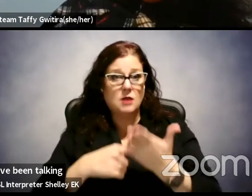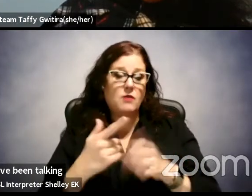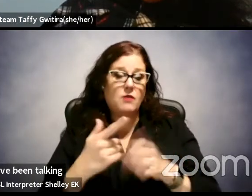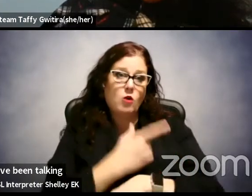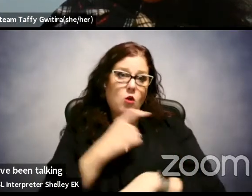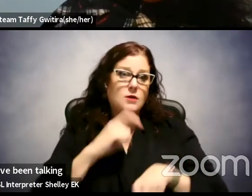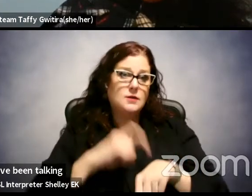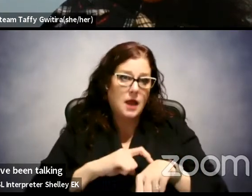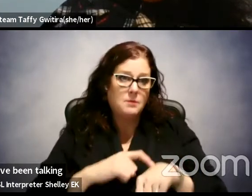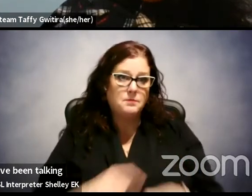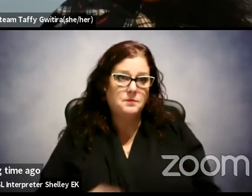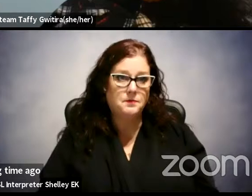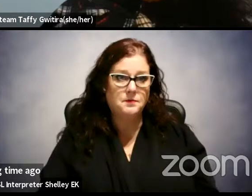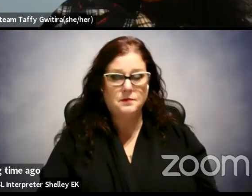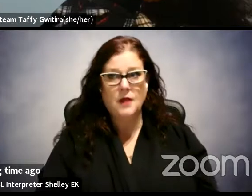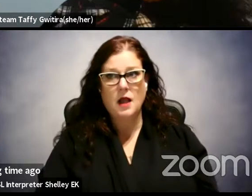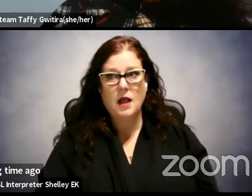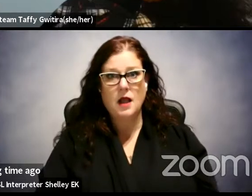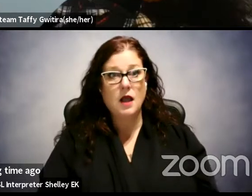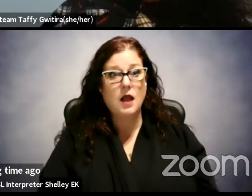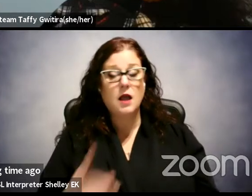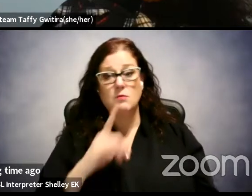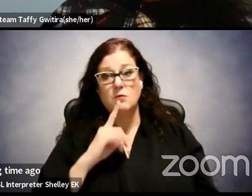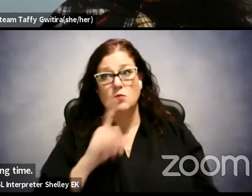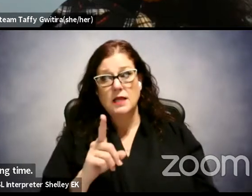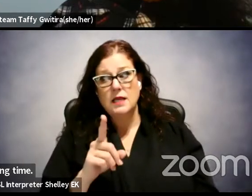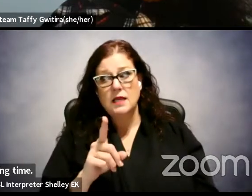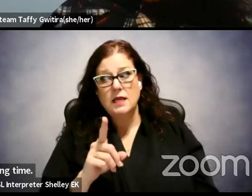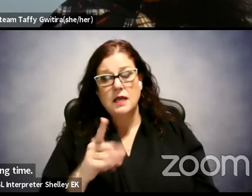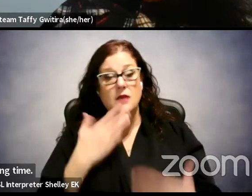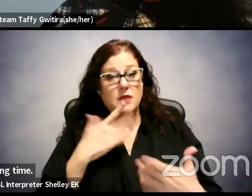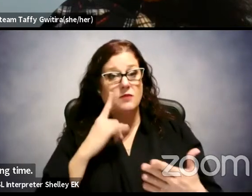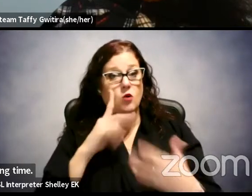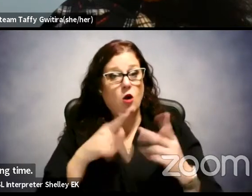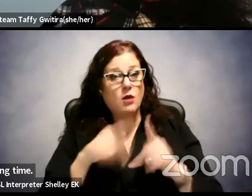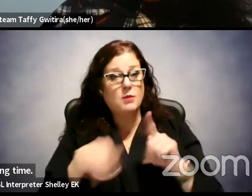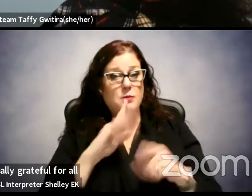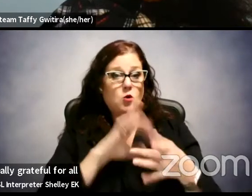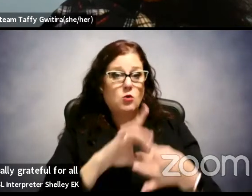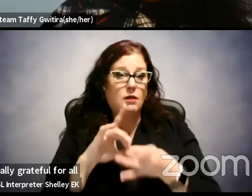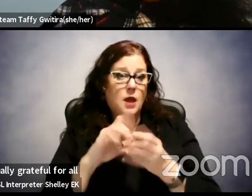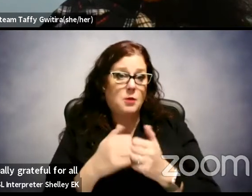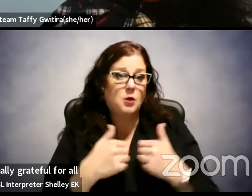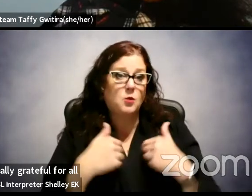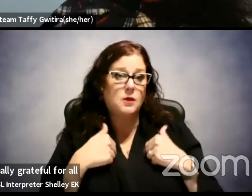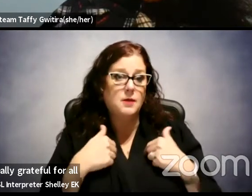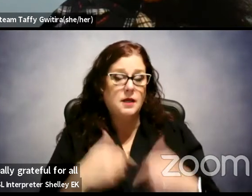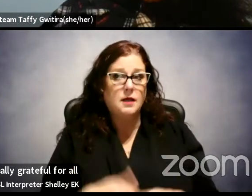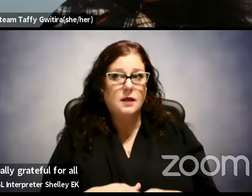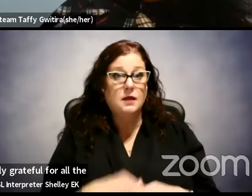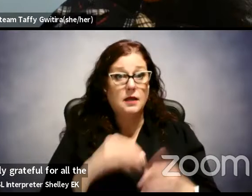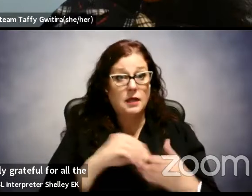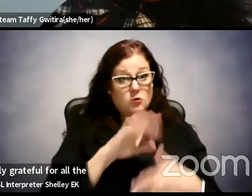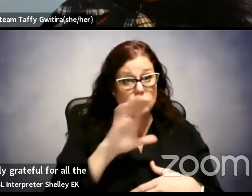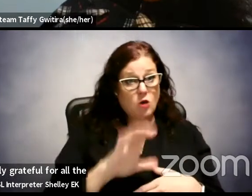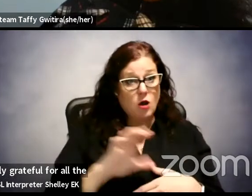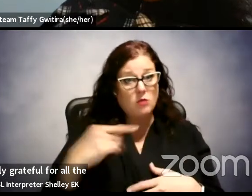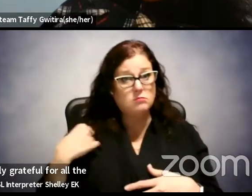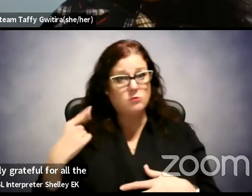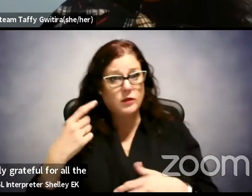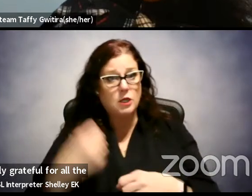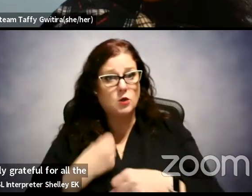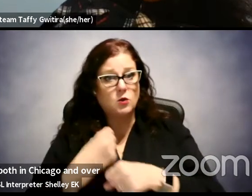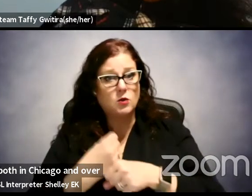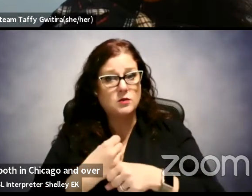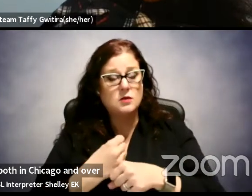time. And I'm really grateful for all the people who've collaborated with me, both in Chicago and over the years, because they have